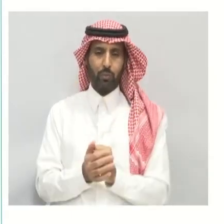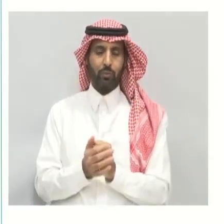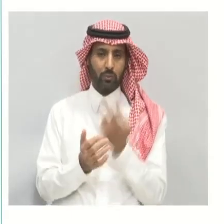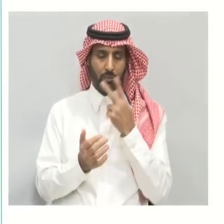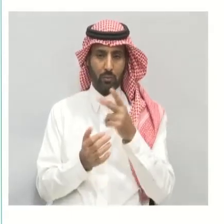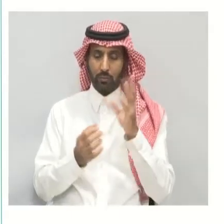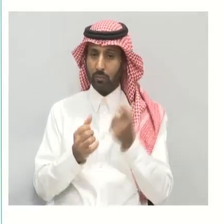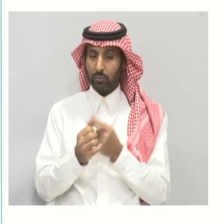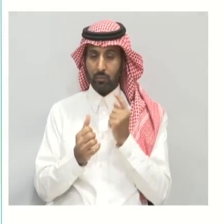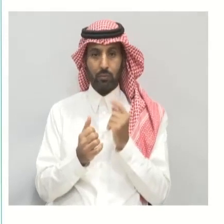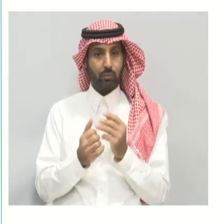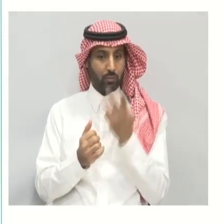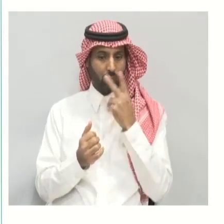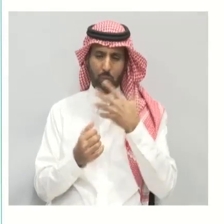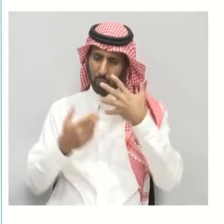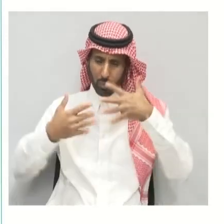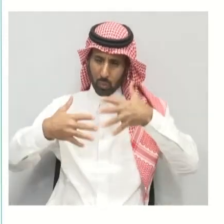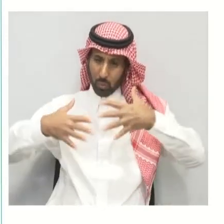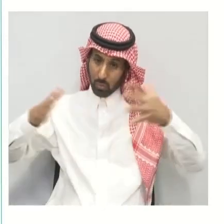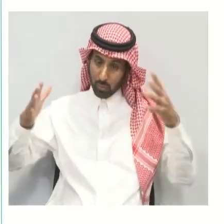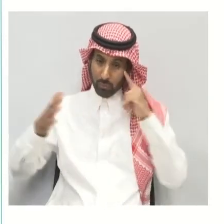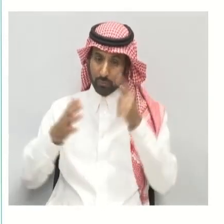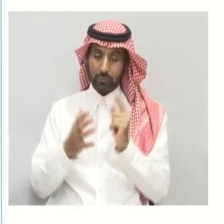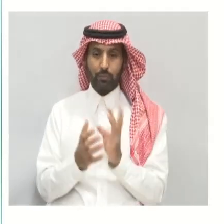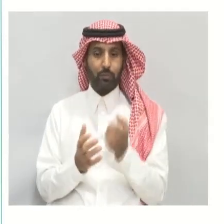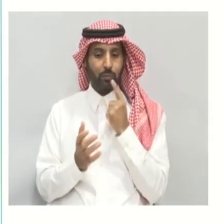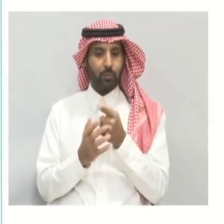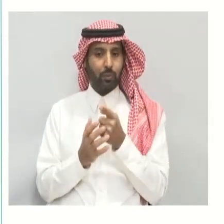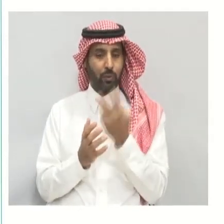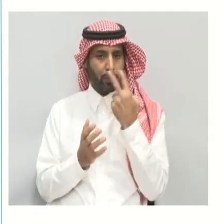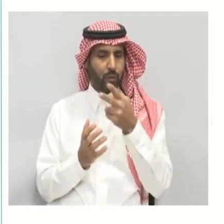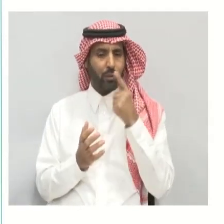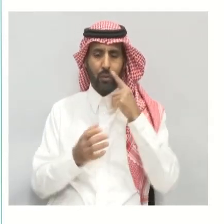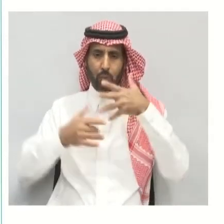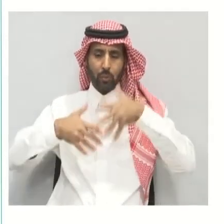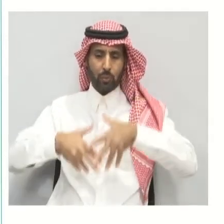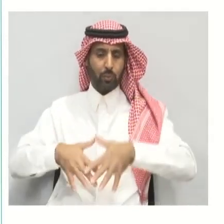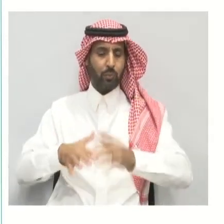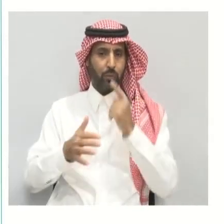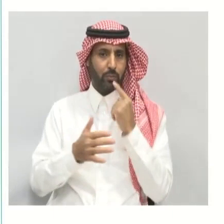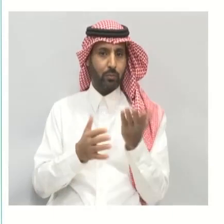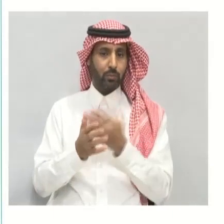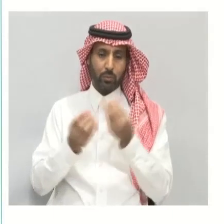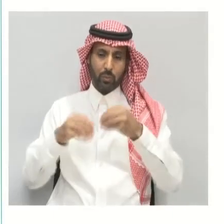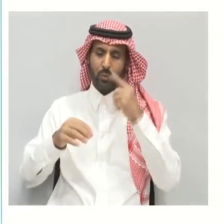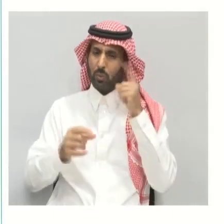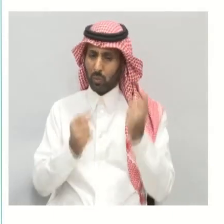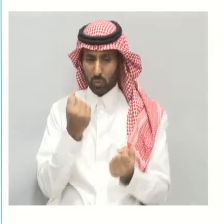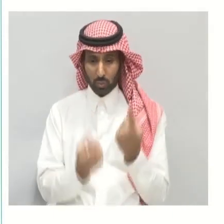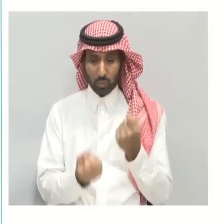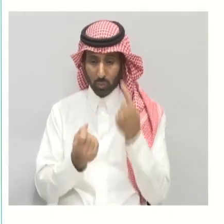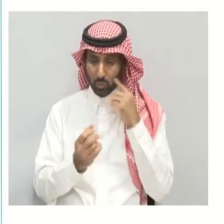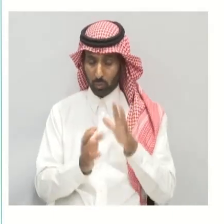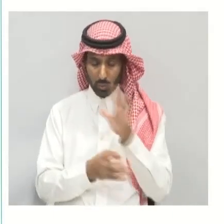a major waterfall. It's very, very huge. And also here we can see waterfalls and also a lot of trees around